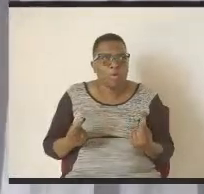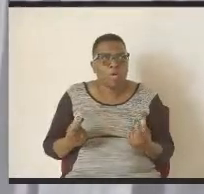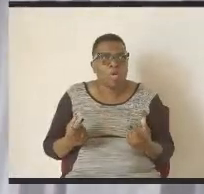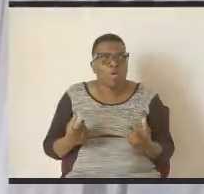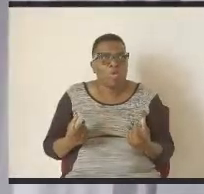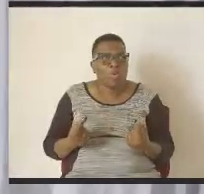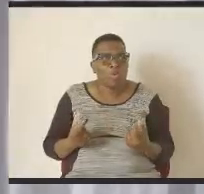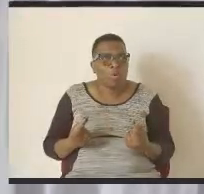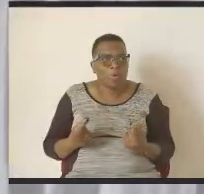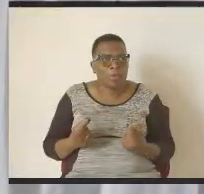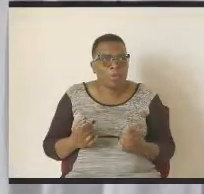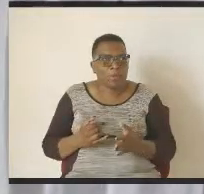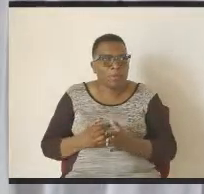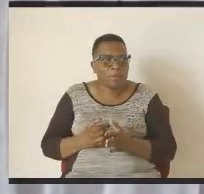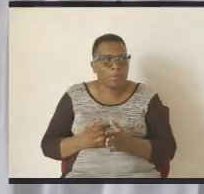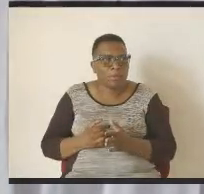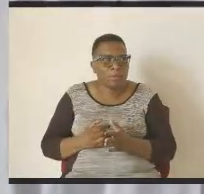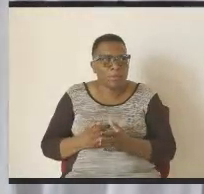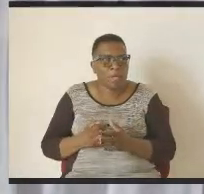Do this,